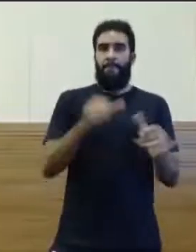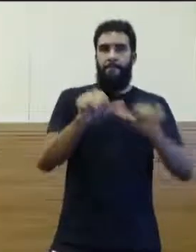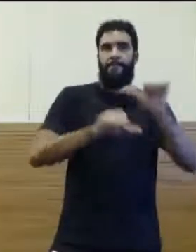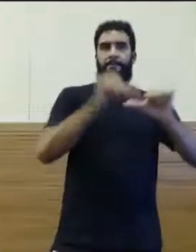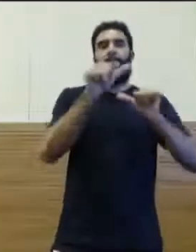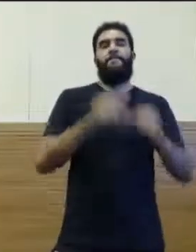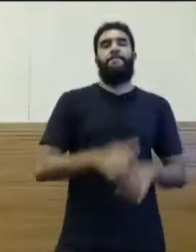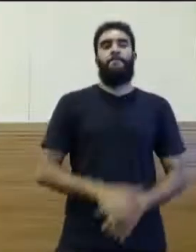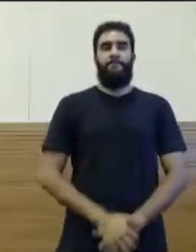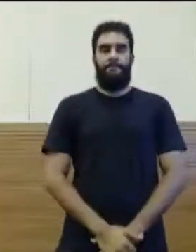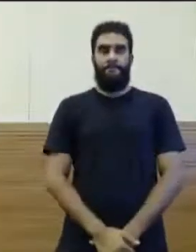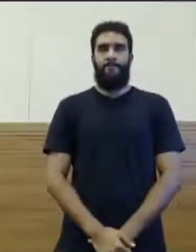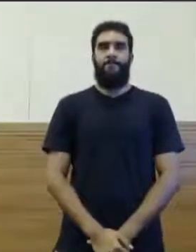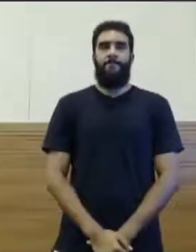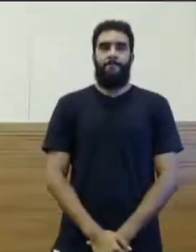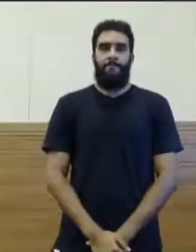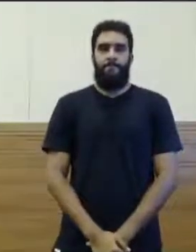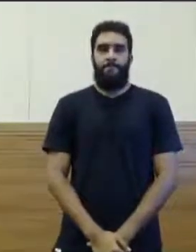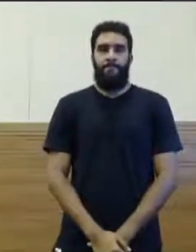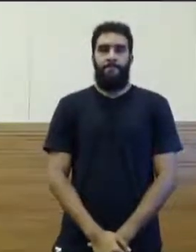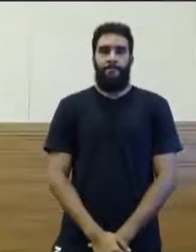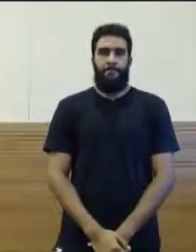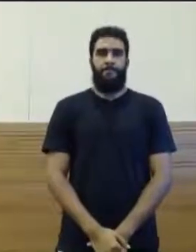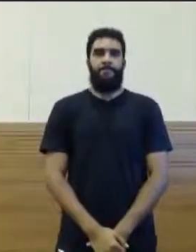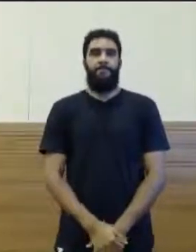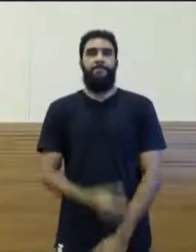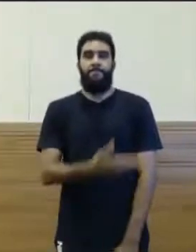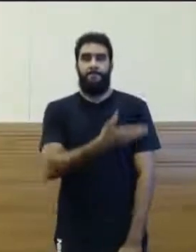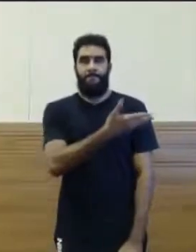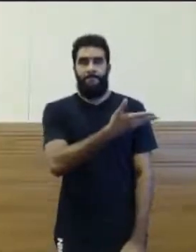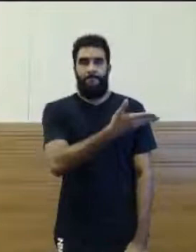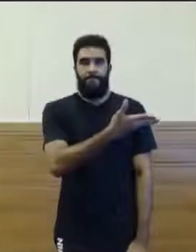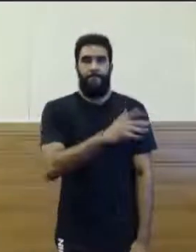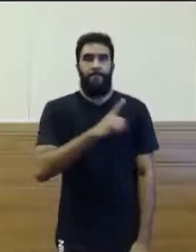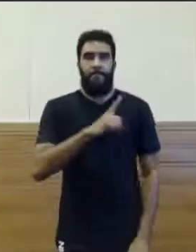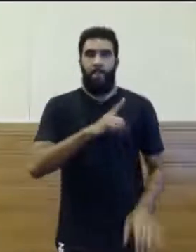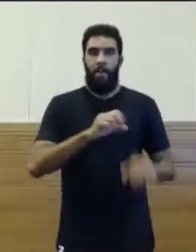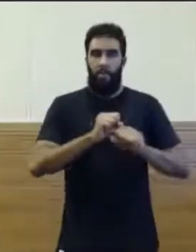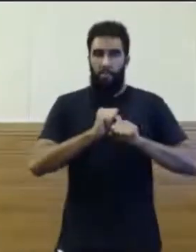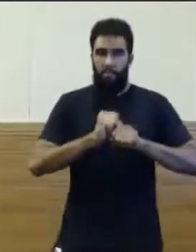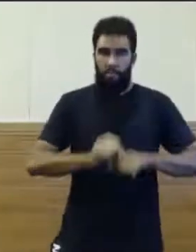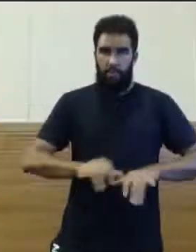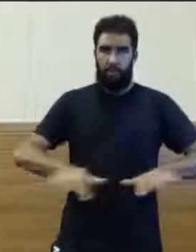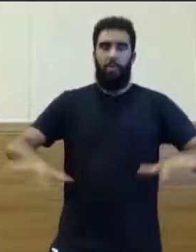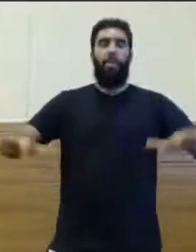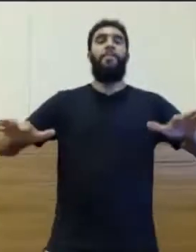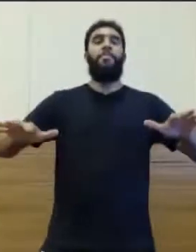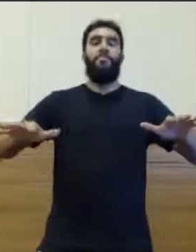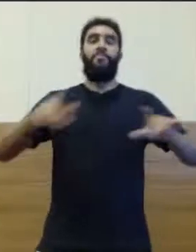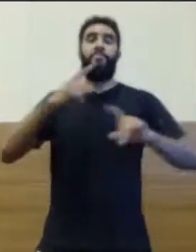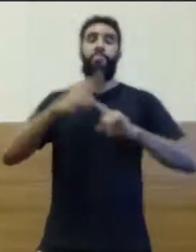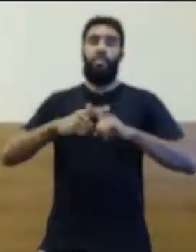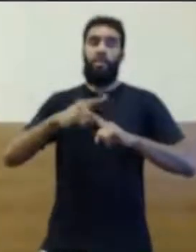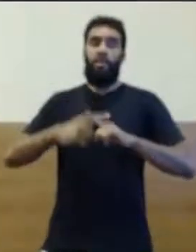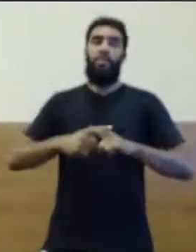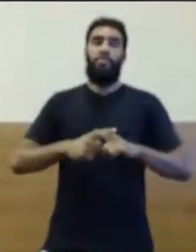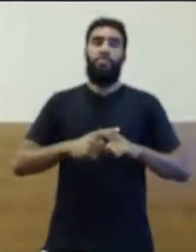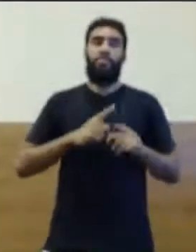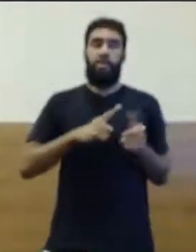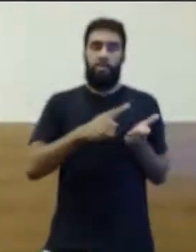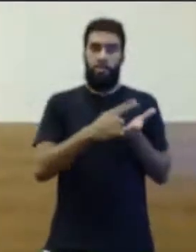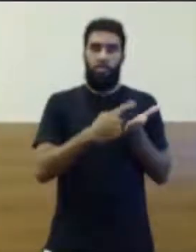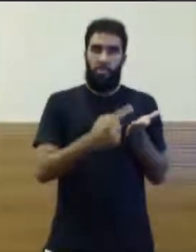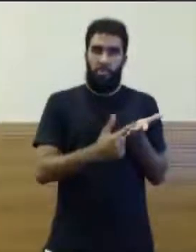a commitment for change. This set also had a good repercussion